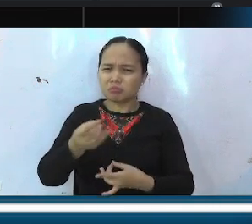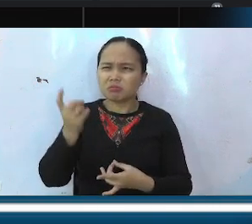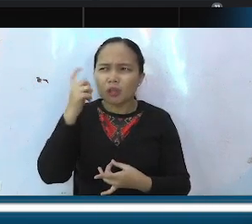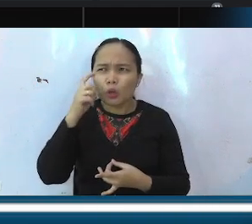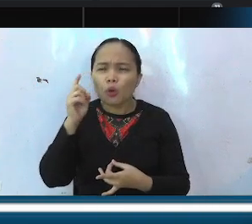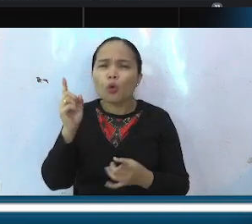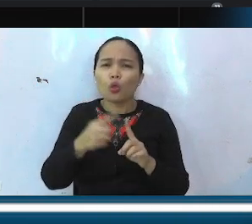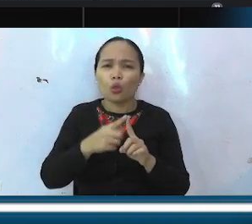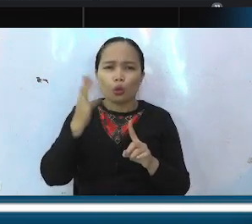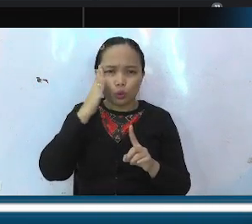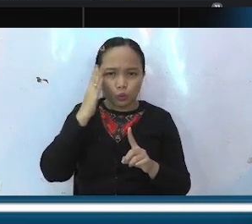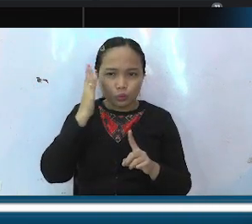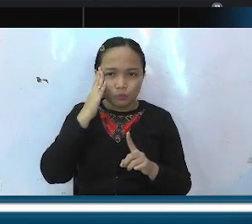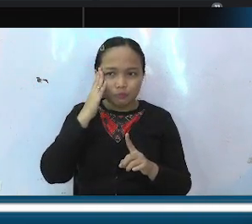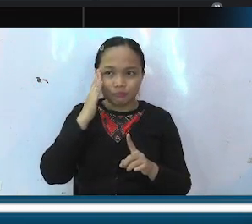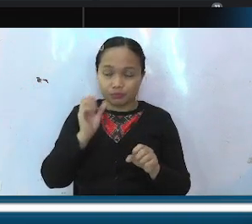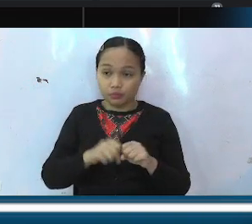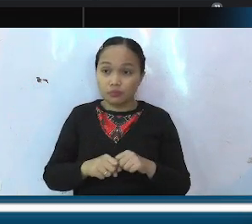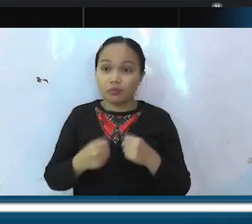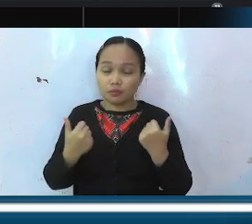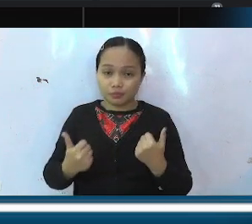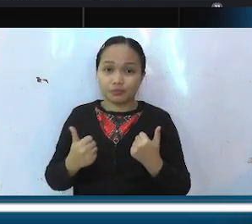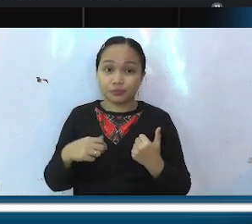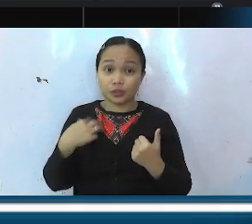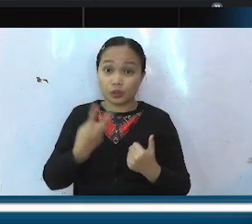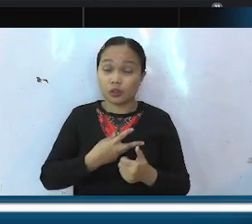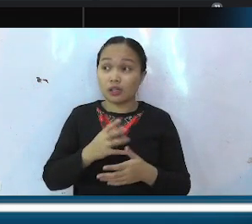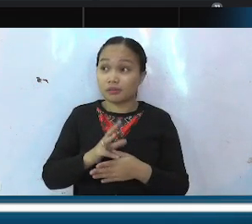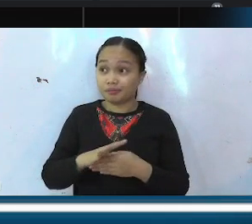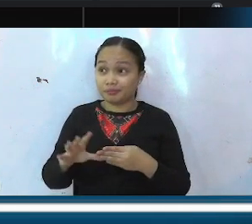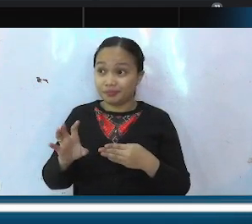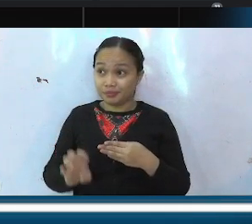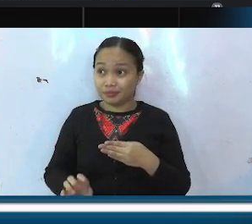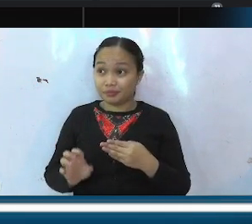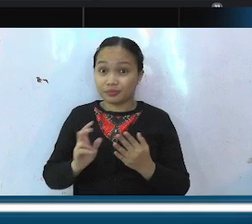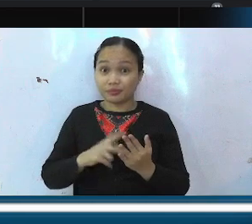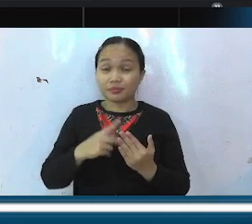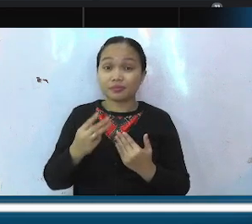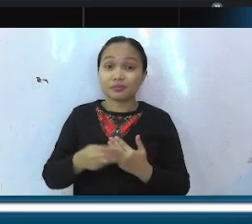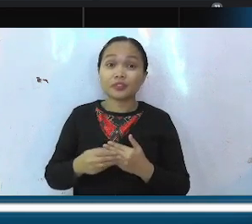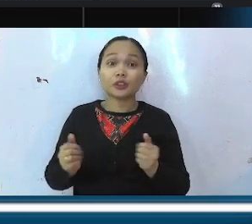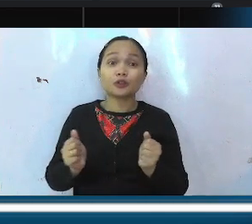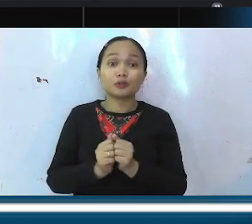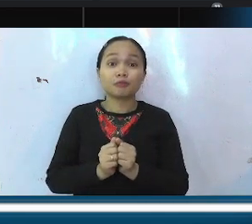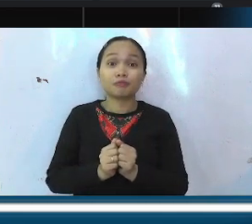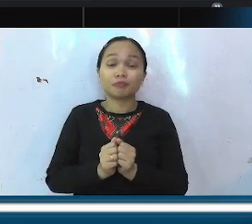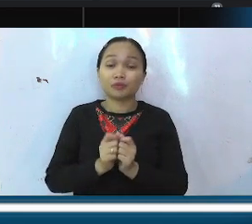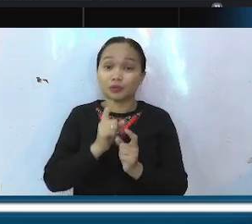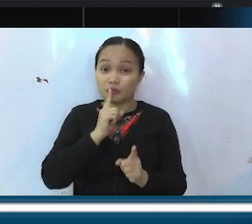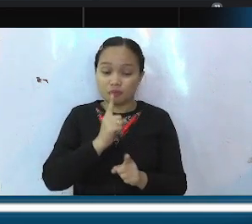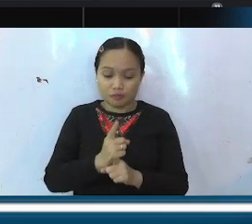curious of those things. Amen. All right, so we will end our episode tonight with a really